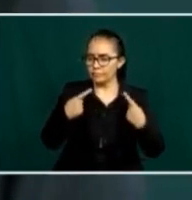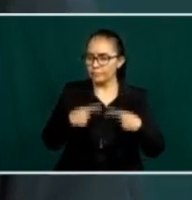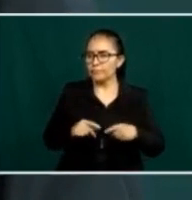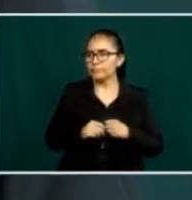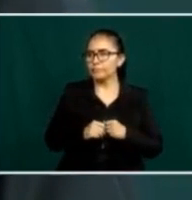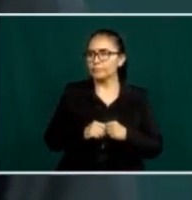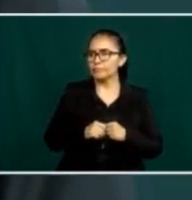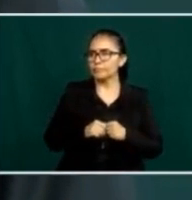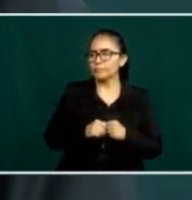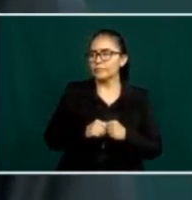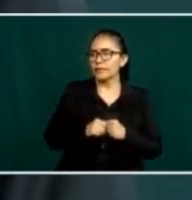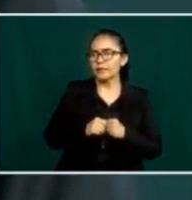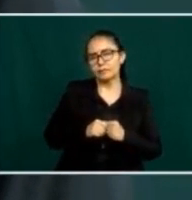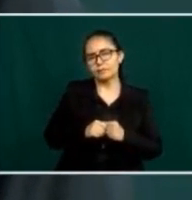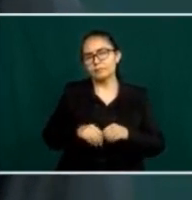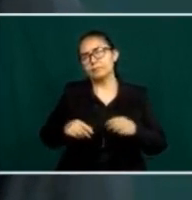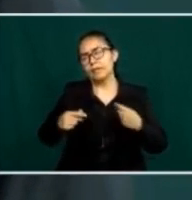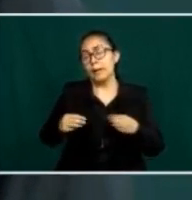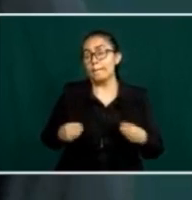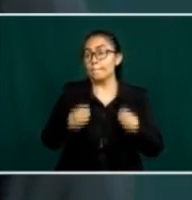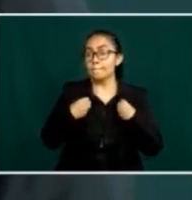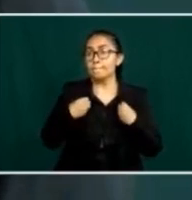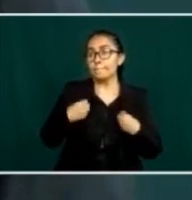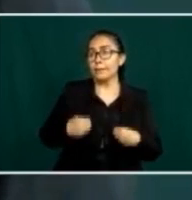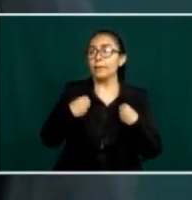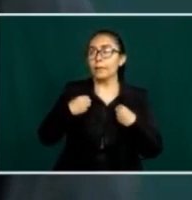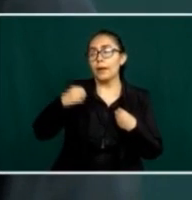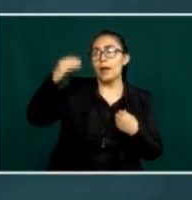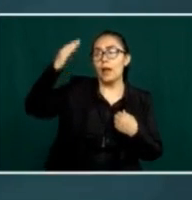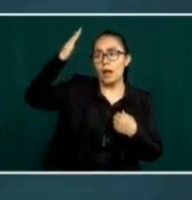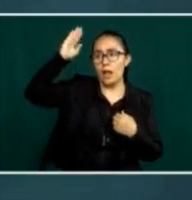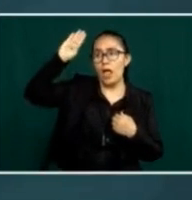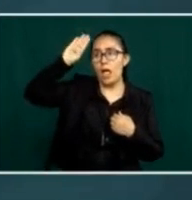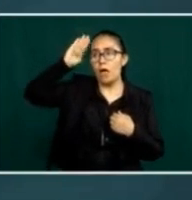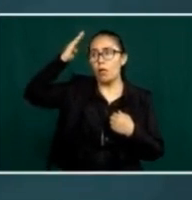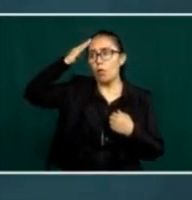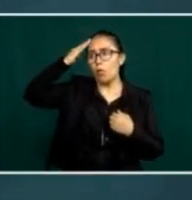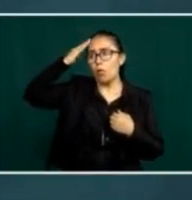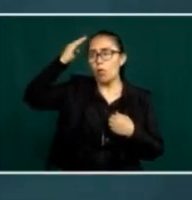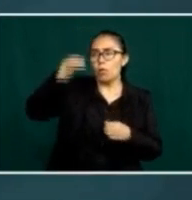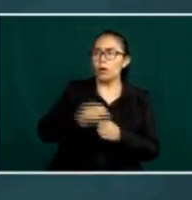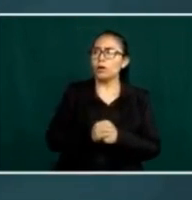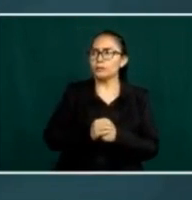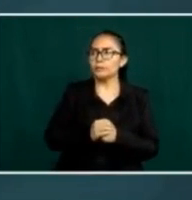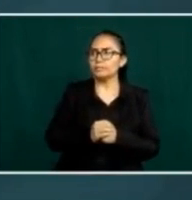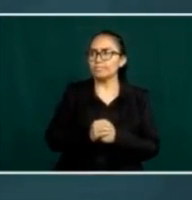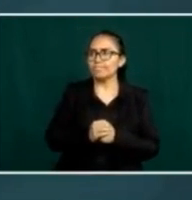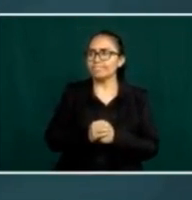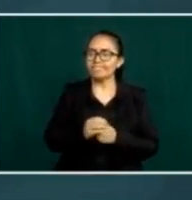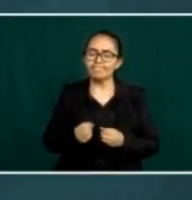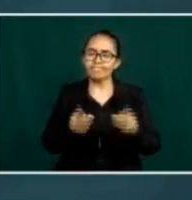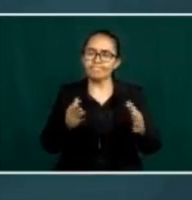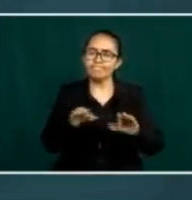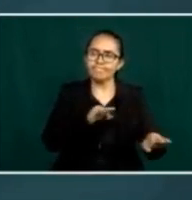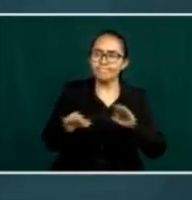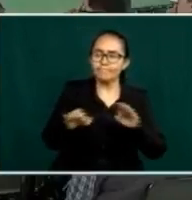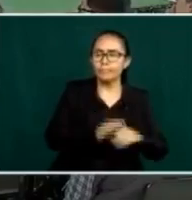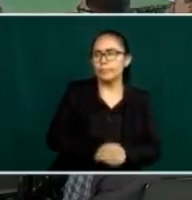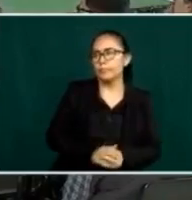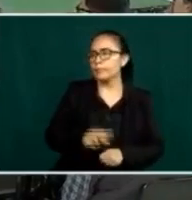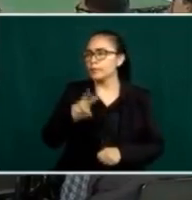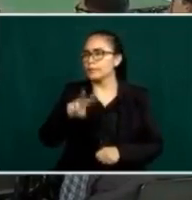so they made some kind of a thing that said that they're letting Mexican doctors go because they're going to be hiring Cuban